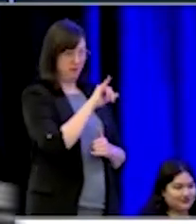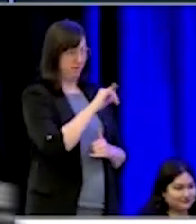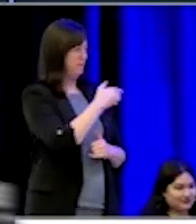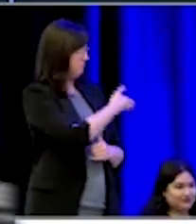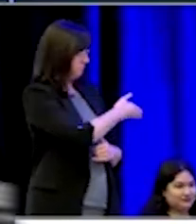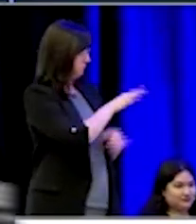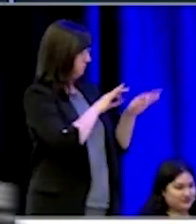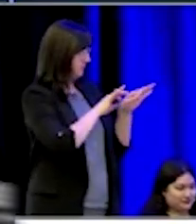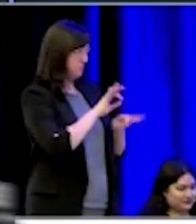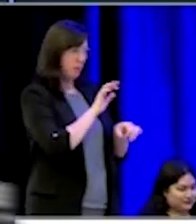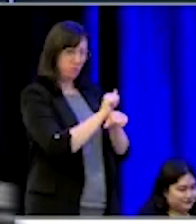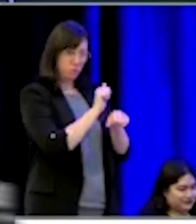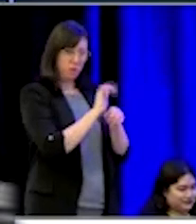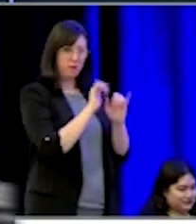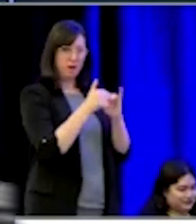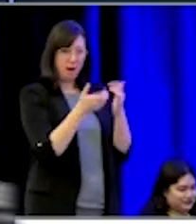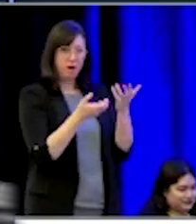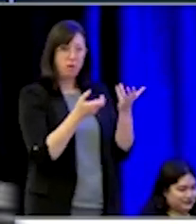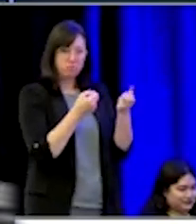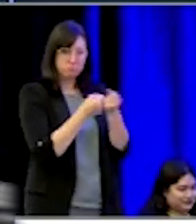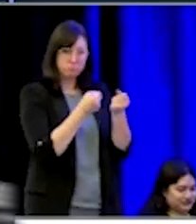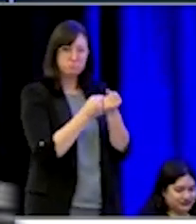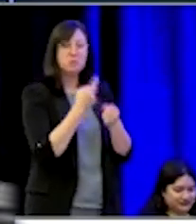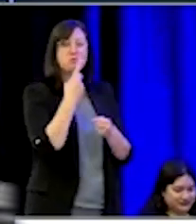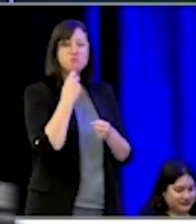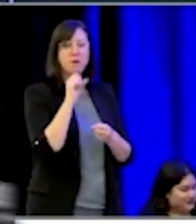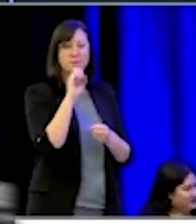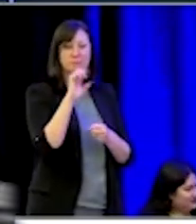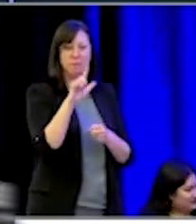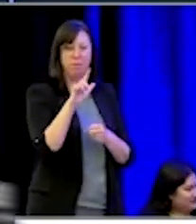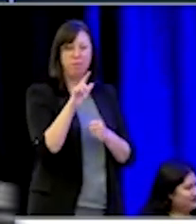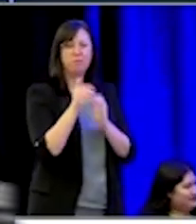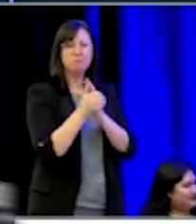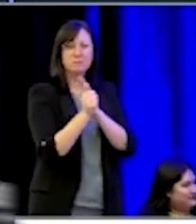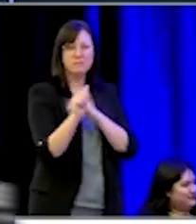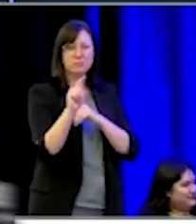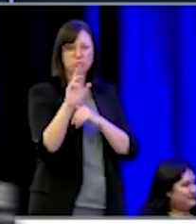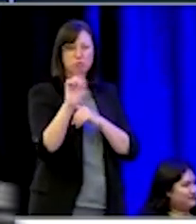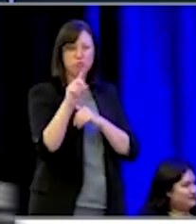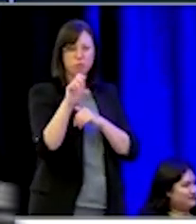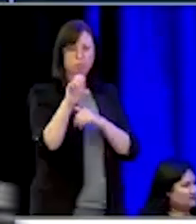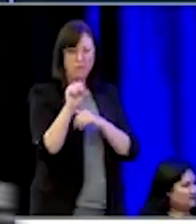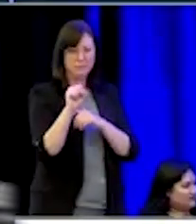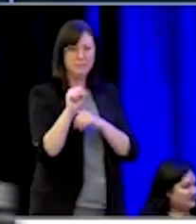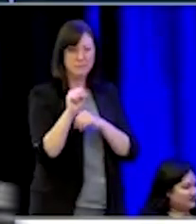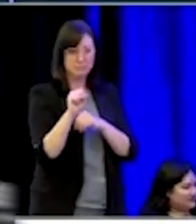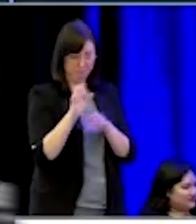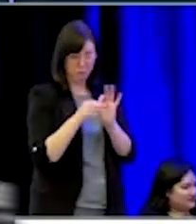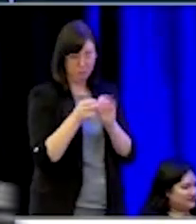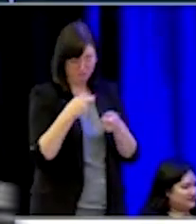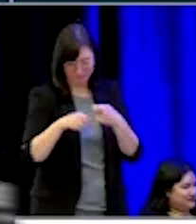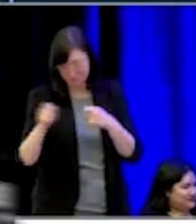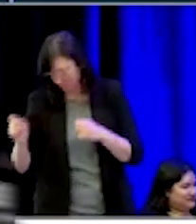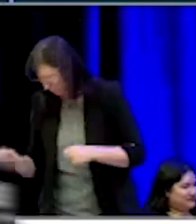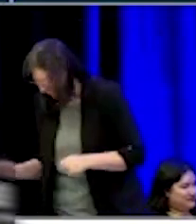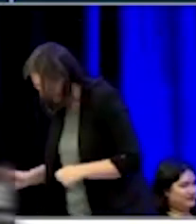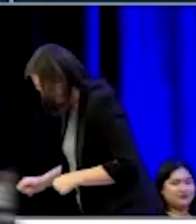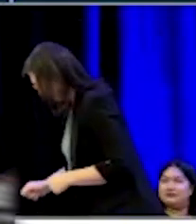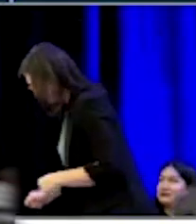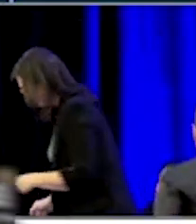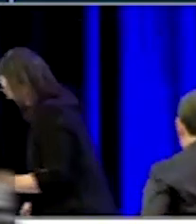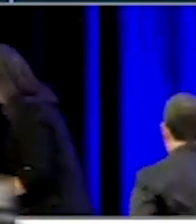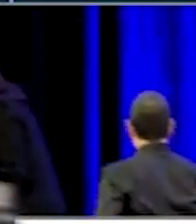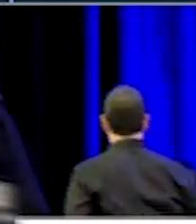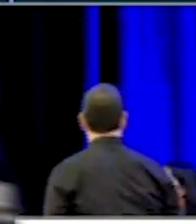her work in fostering the Red Seal skilled trades. Thank you, Noor. To start